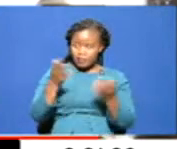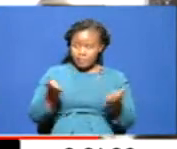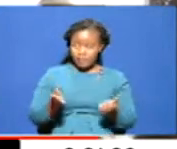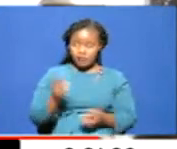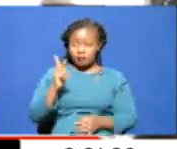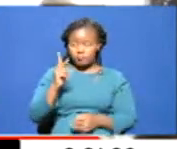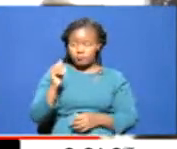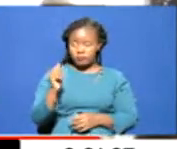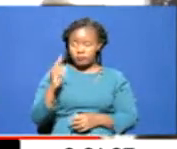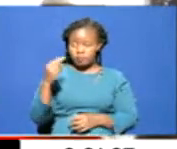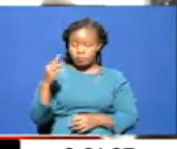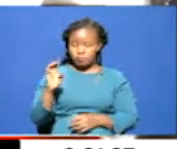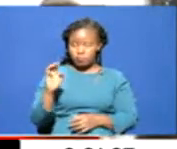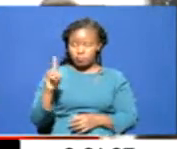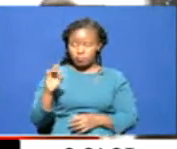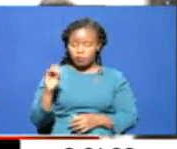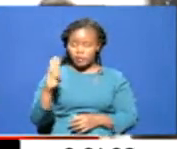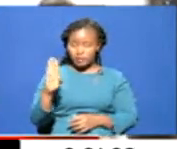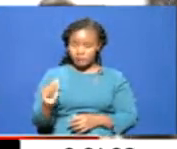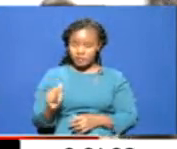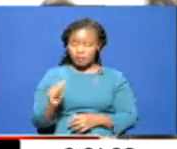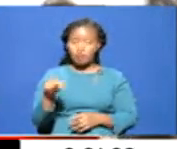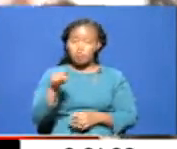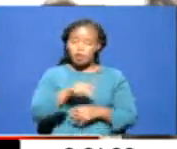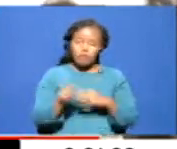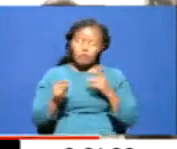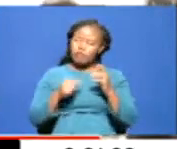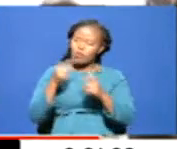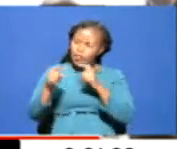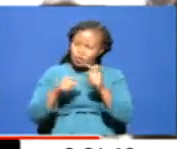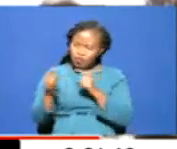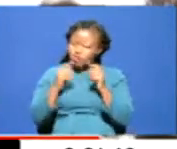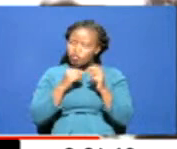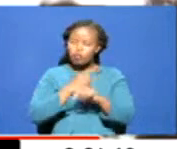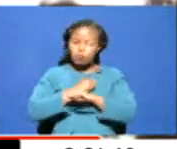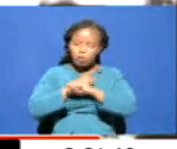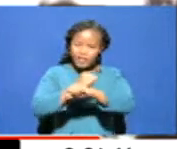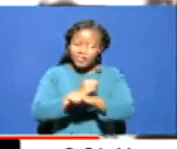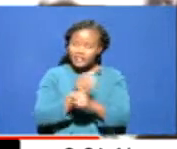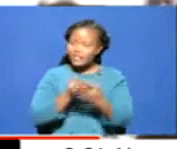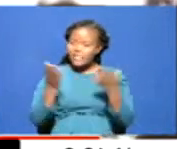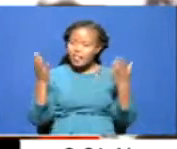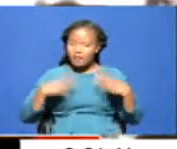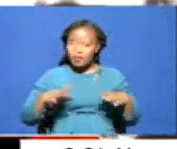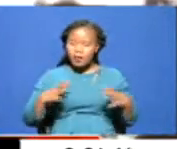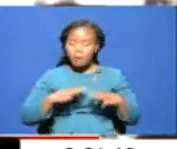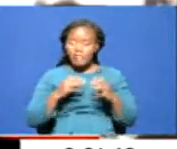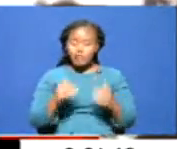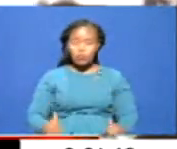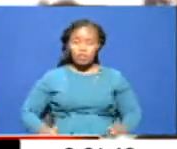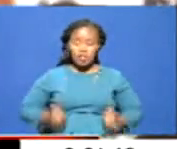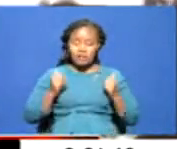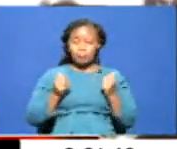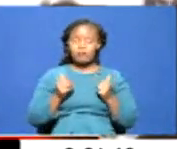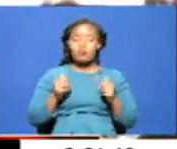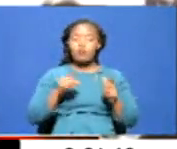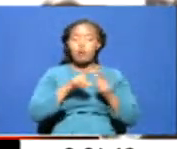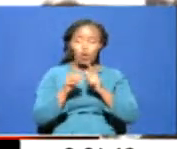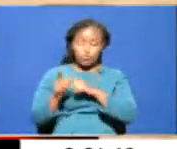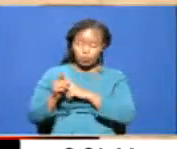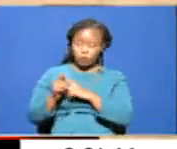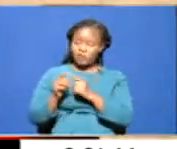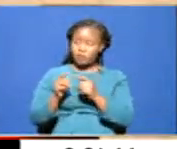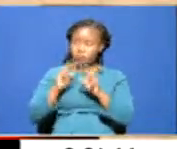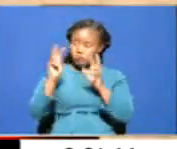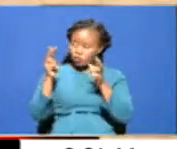tutaendelea kuangalia hali ya maisha ya kila mtu katika hii sehemu, aswa mambo na